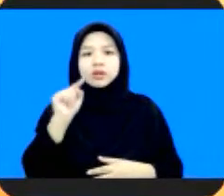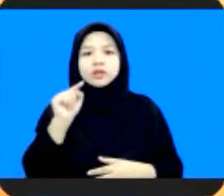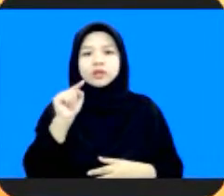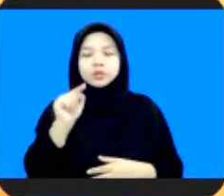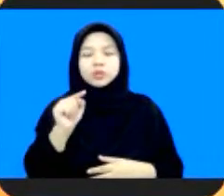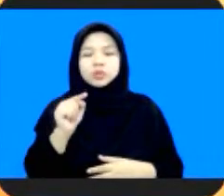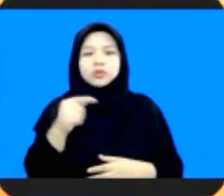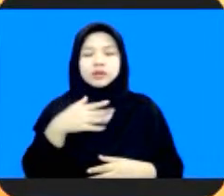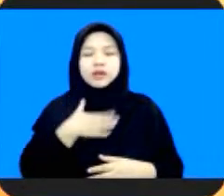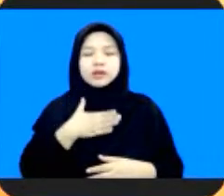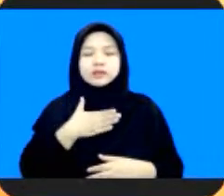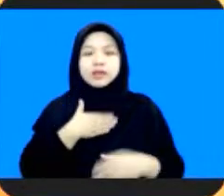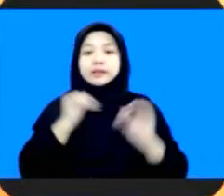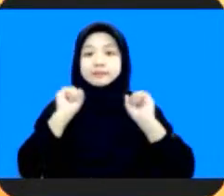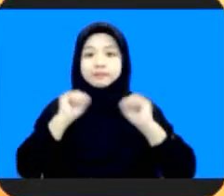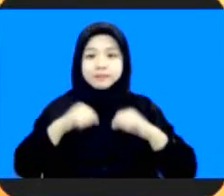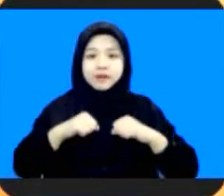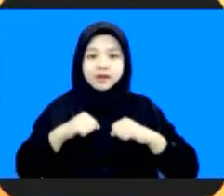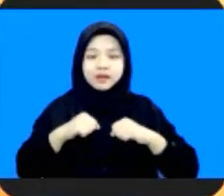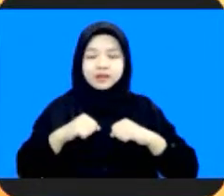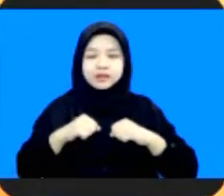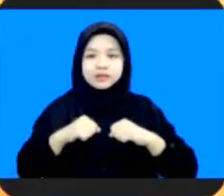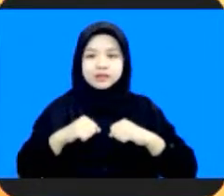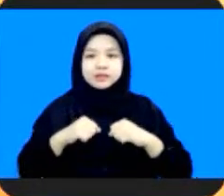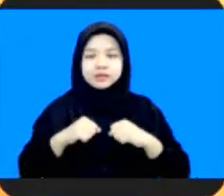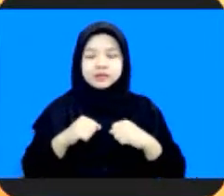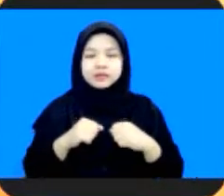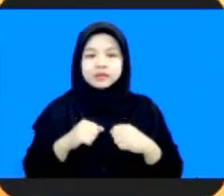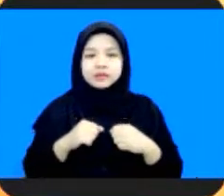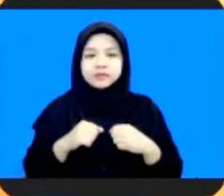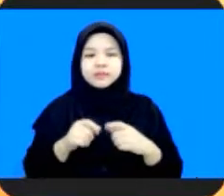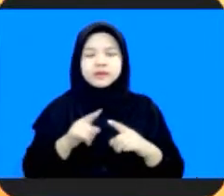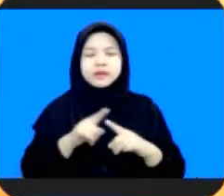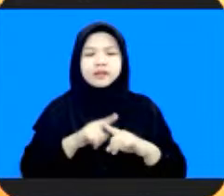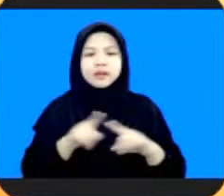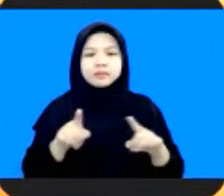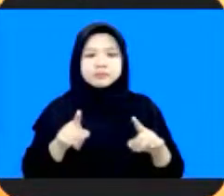pandemic or for the health-related issue where